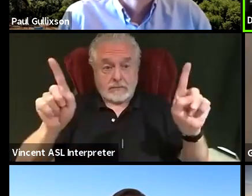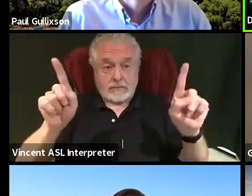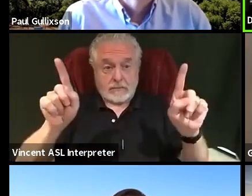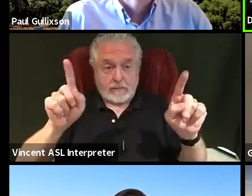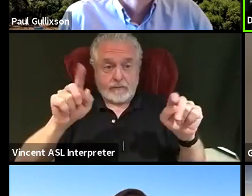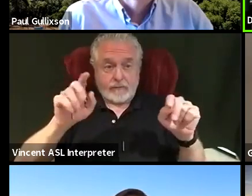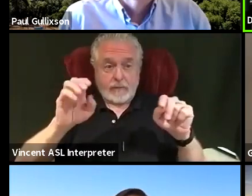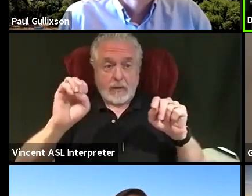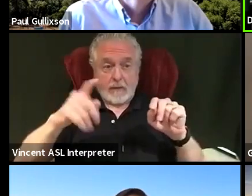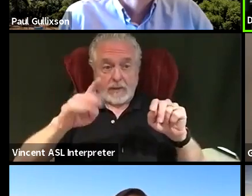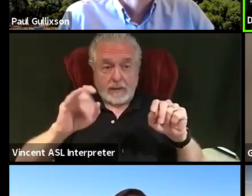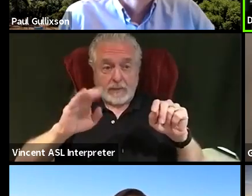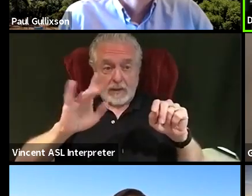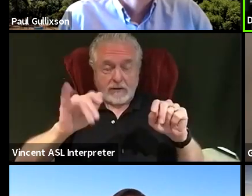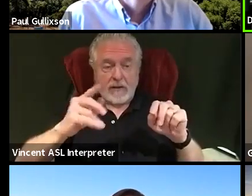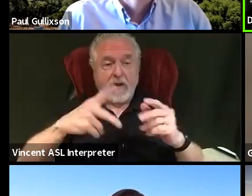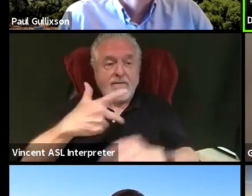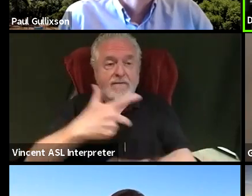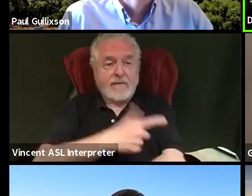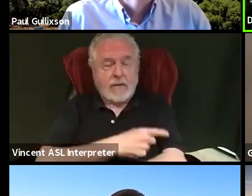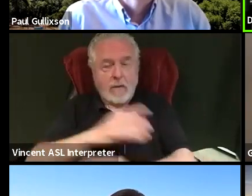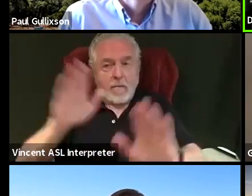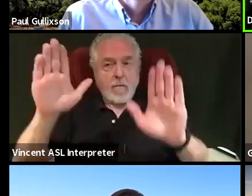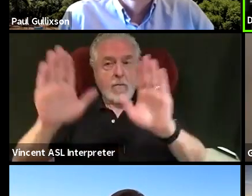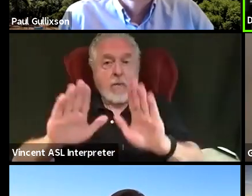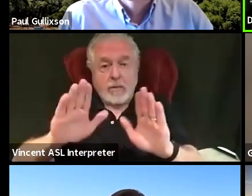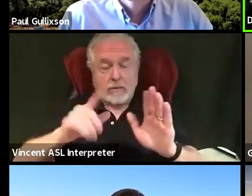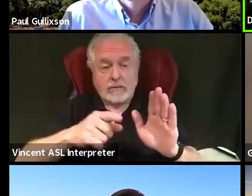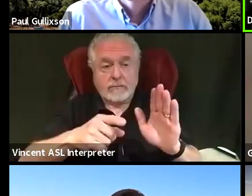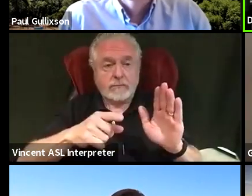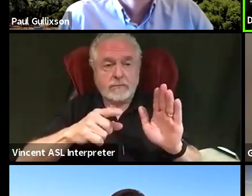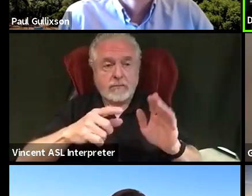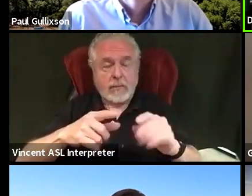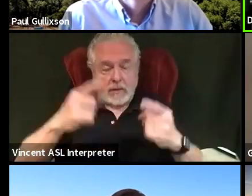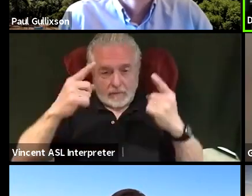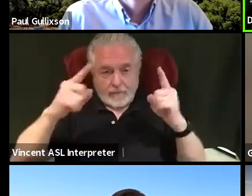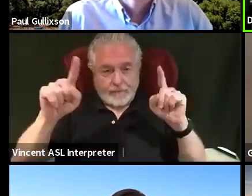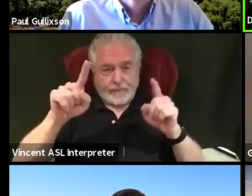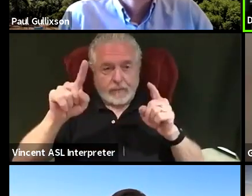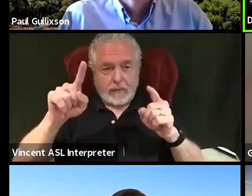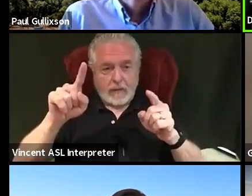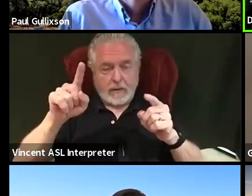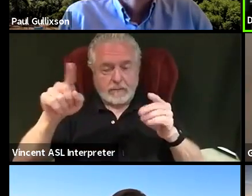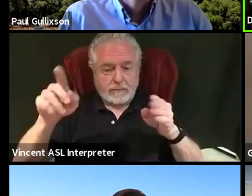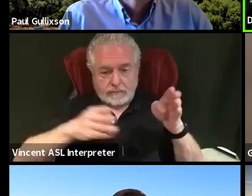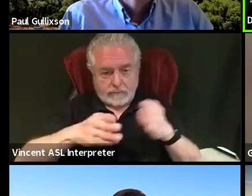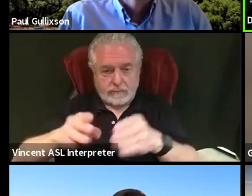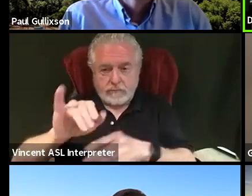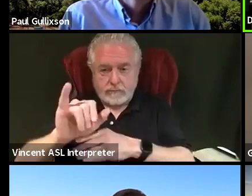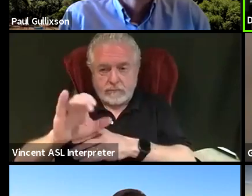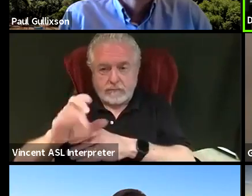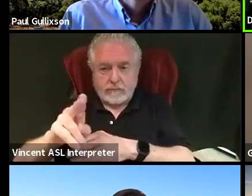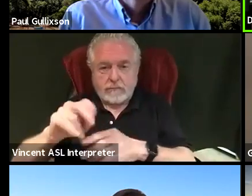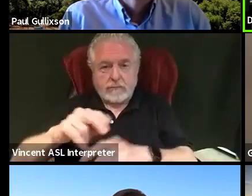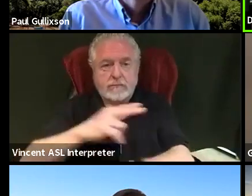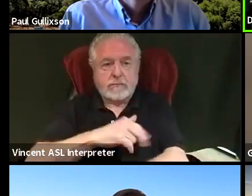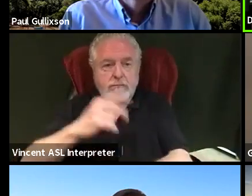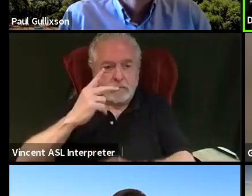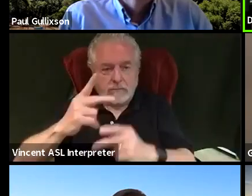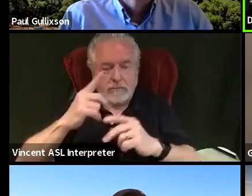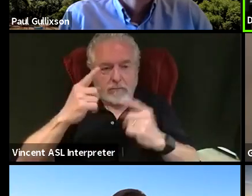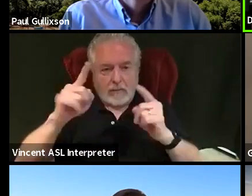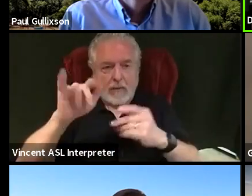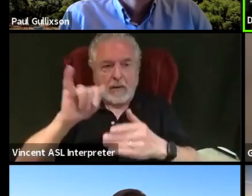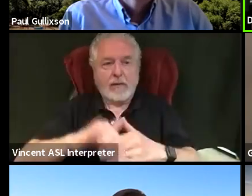our epidemiology. But the vaccine has been remarkably effective, and downstream in the ICU and in the hospital, we're seeing the